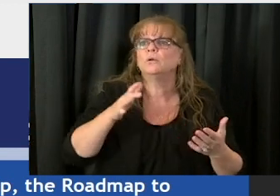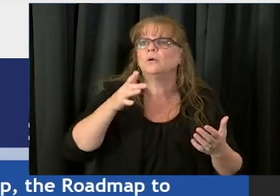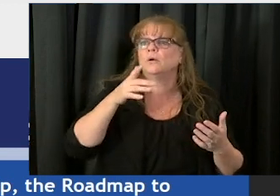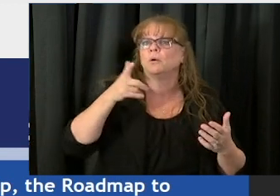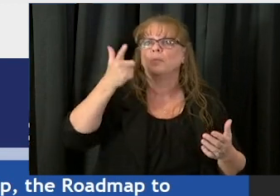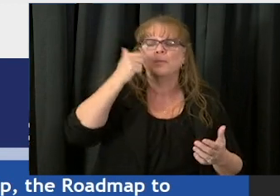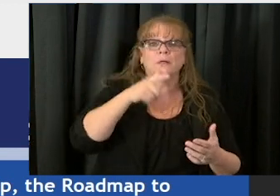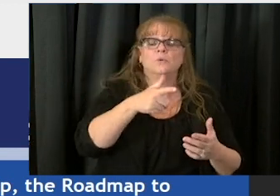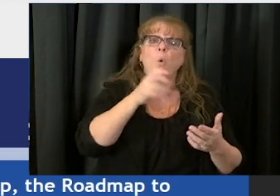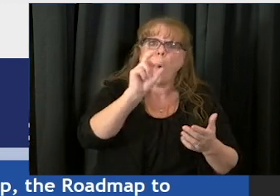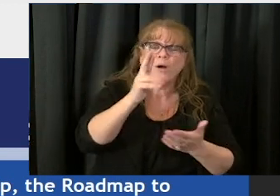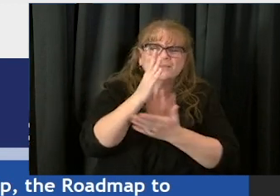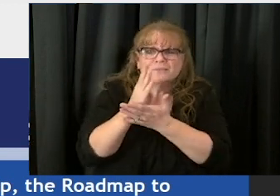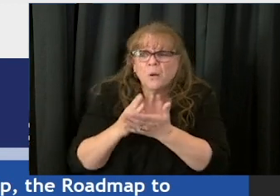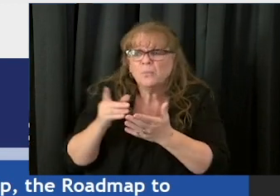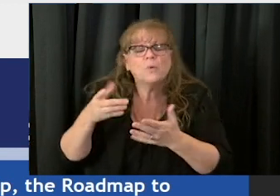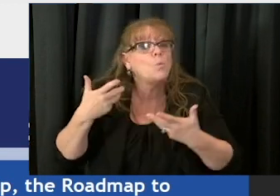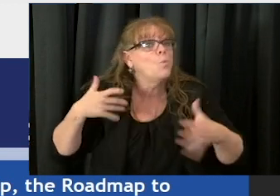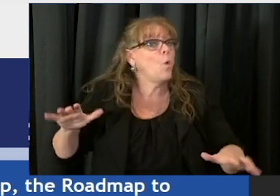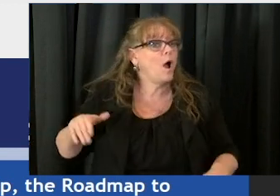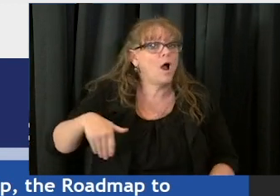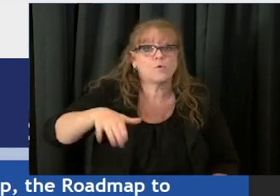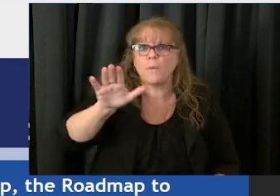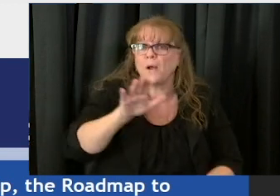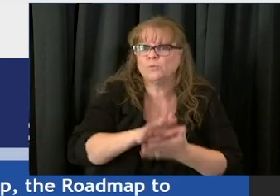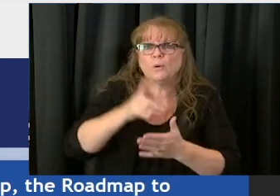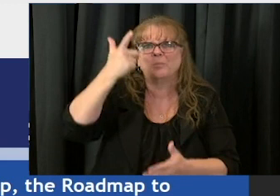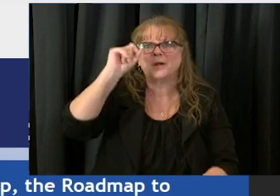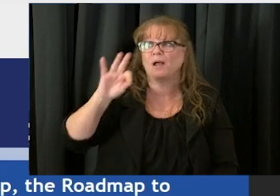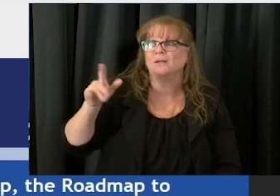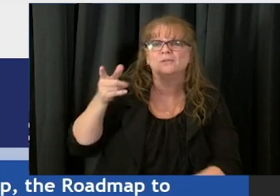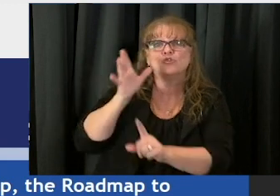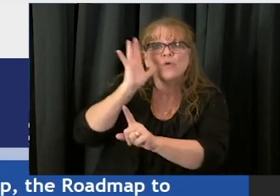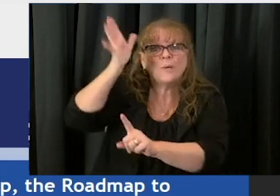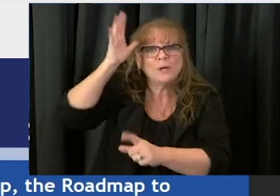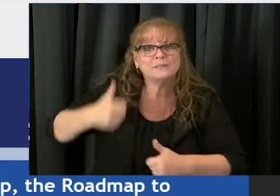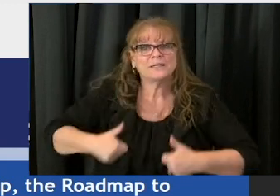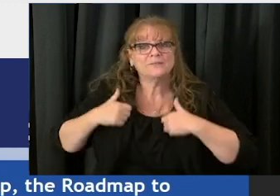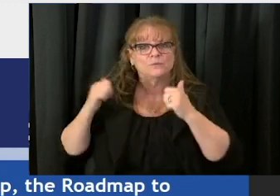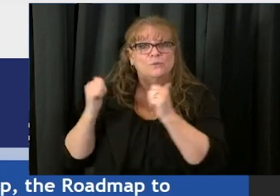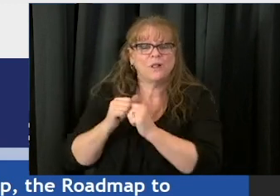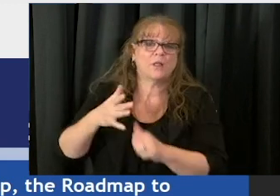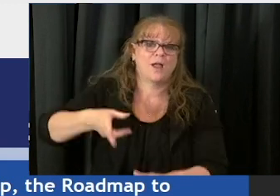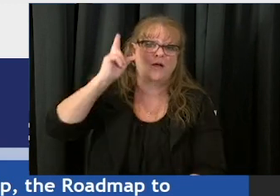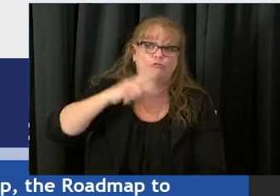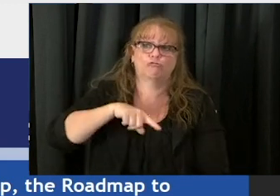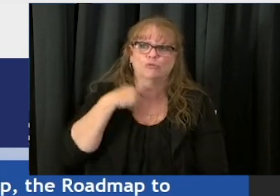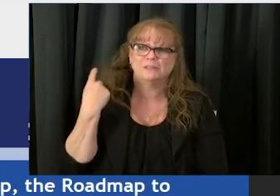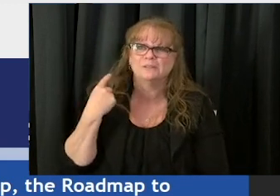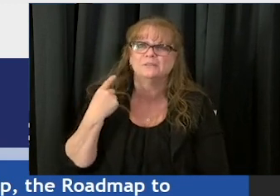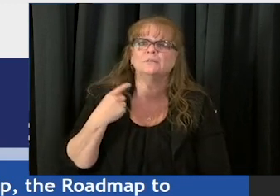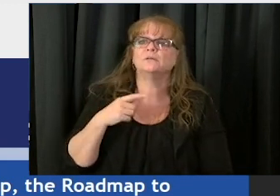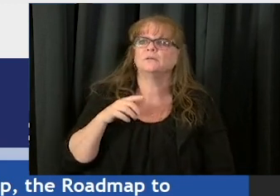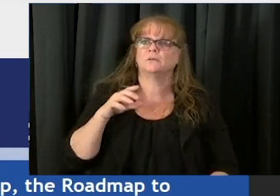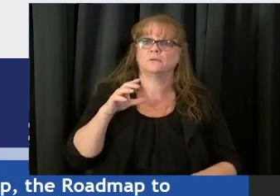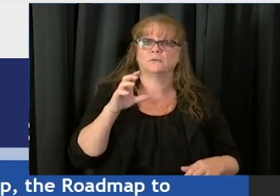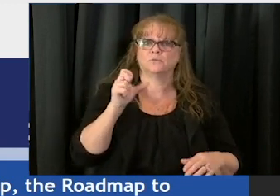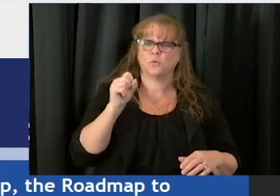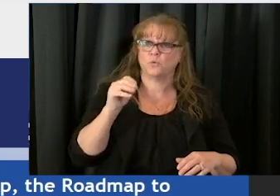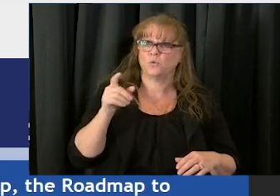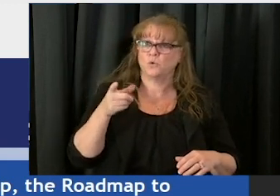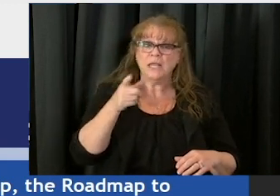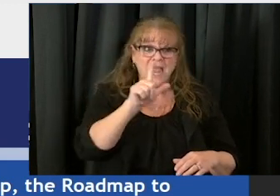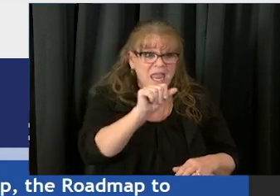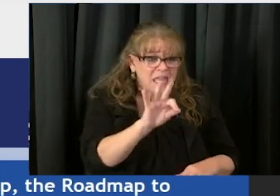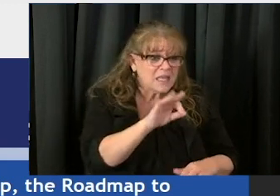want to continue. Maybe it's a kid who online works for very well, and you want to finish that out. And we expect that that'll continue to be, 10 or 20% of the